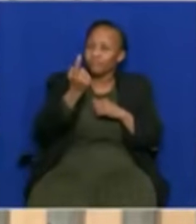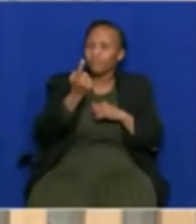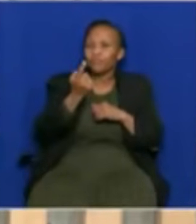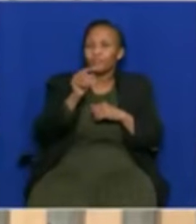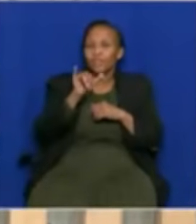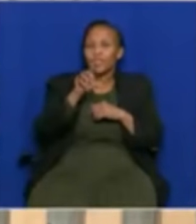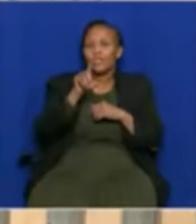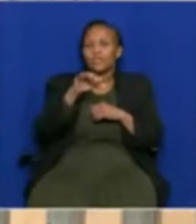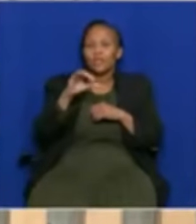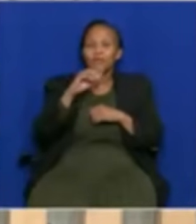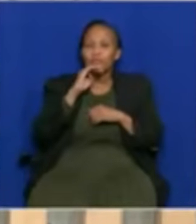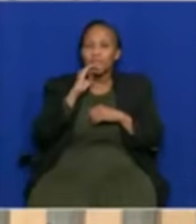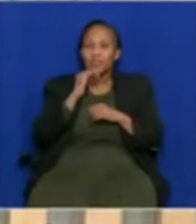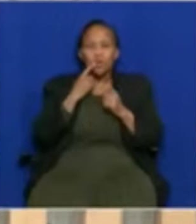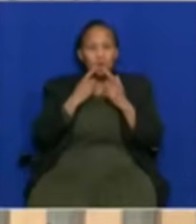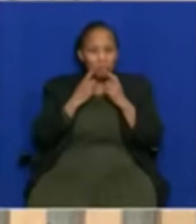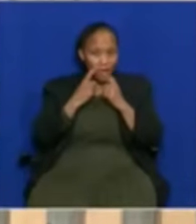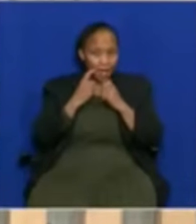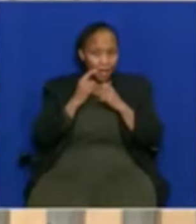an affidavit.